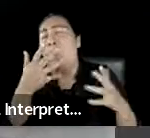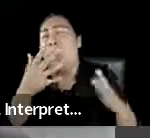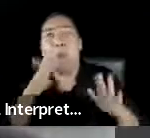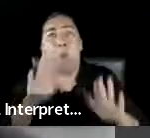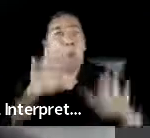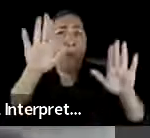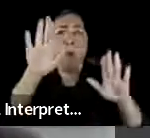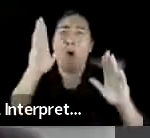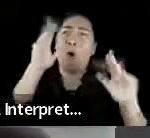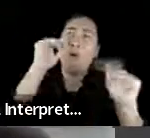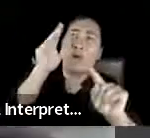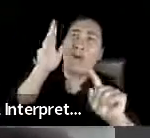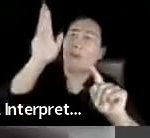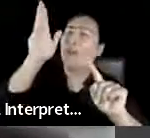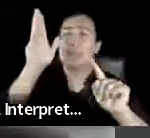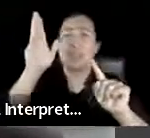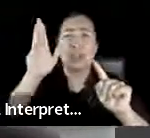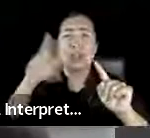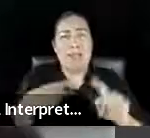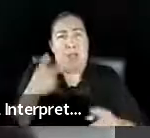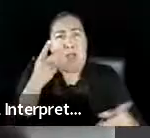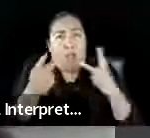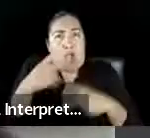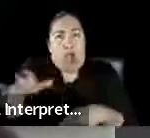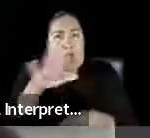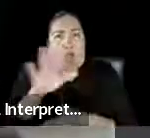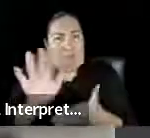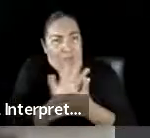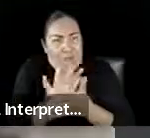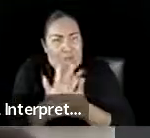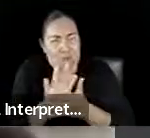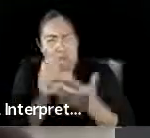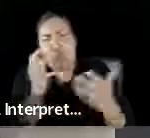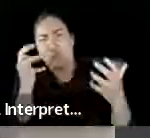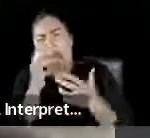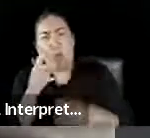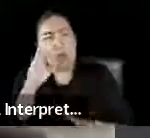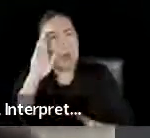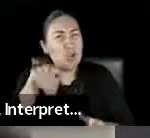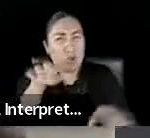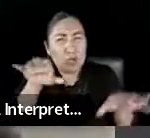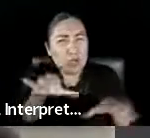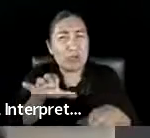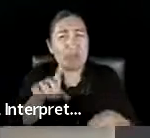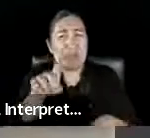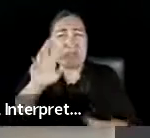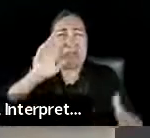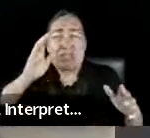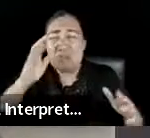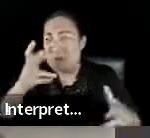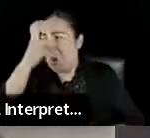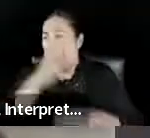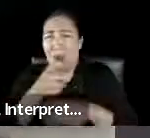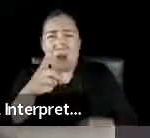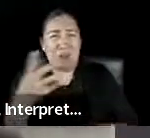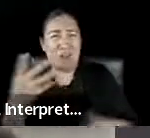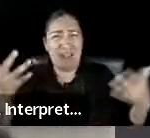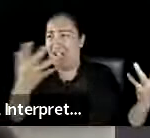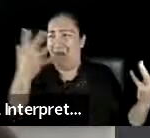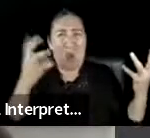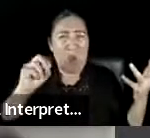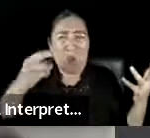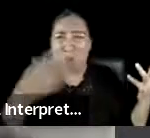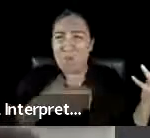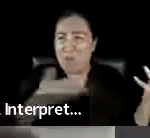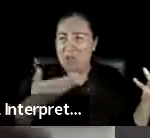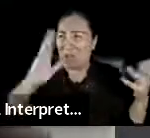are doing. And just know that what you're doing, it might seem hard and might seem like, oh my gosh, we got here and we didn't,